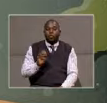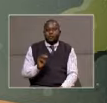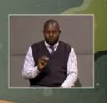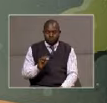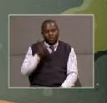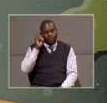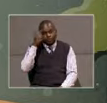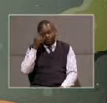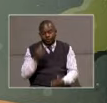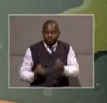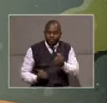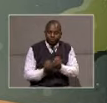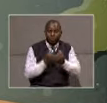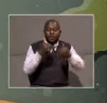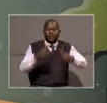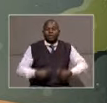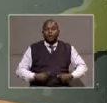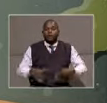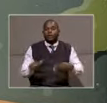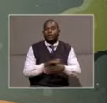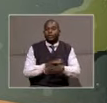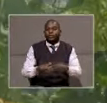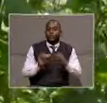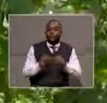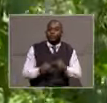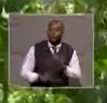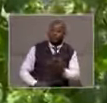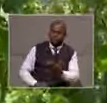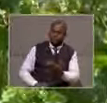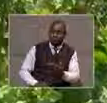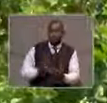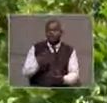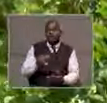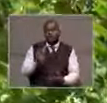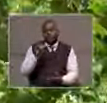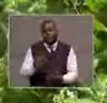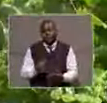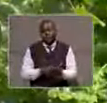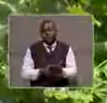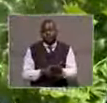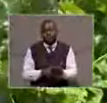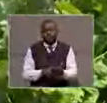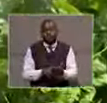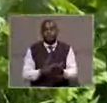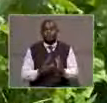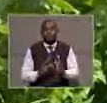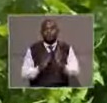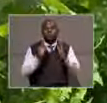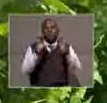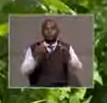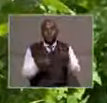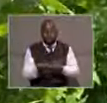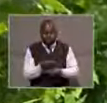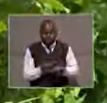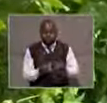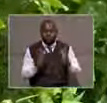will support young entrepreneurs. Another one we can use, banana fibers. Uganda's economy is